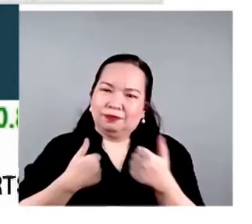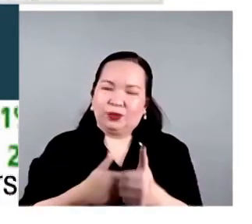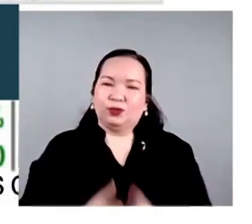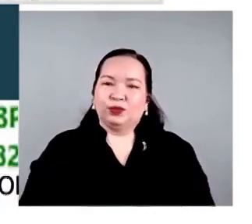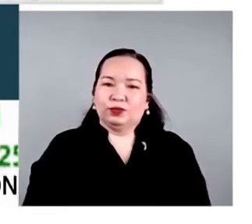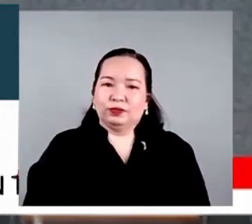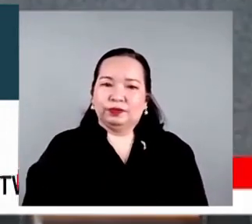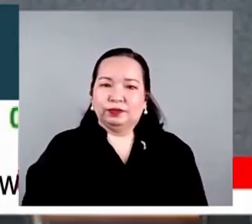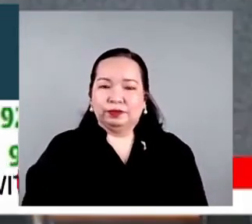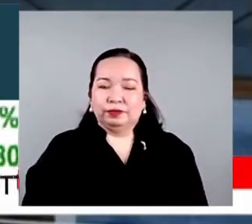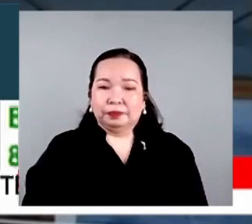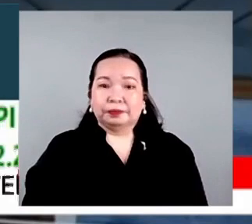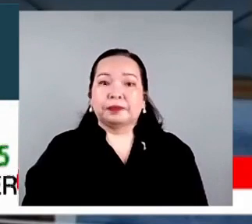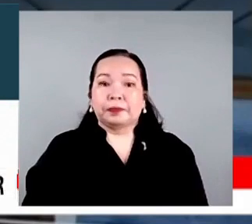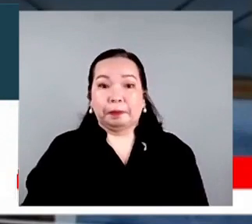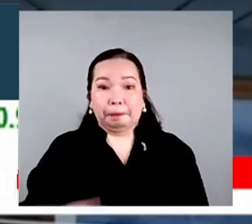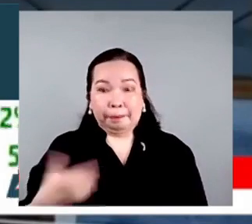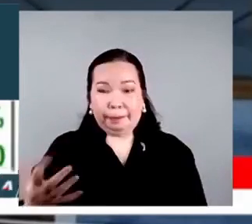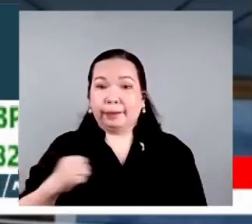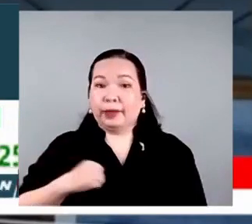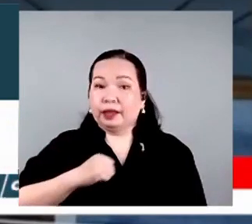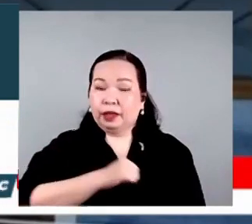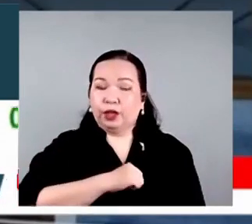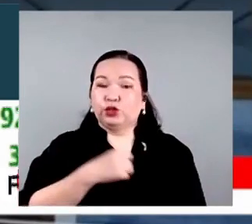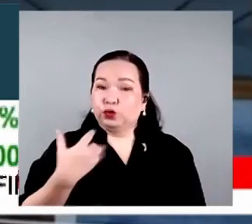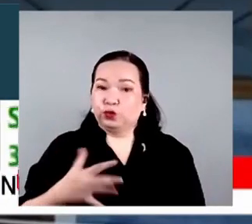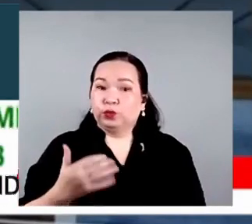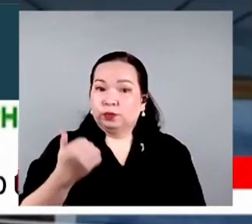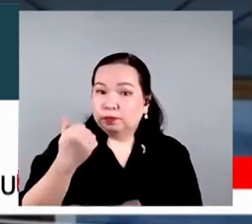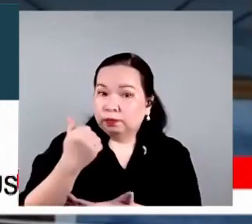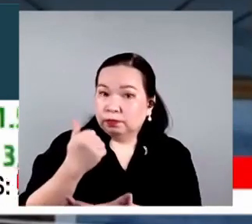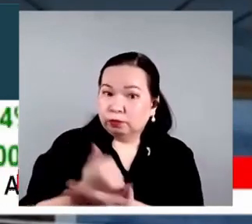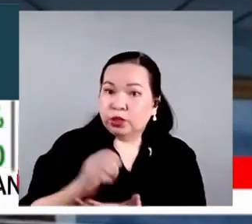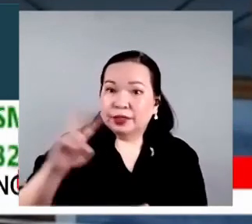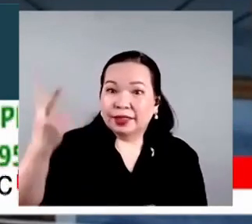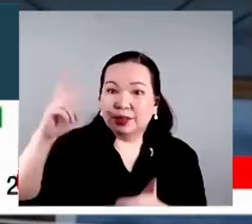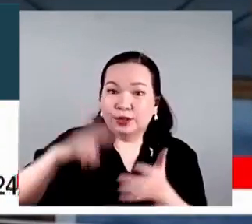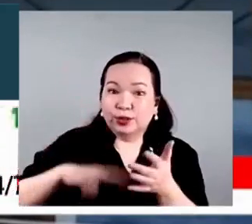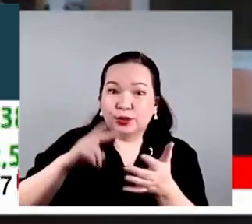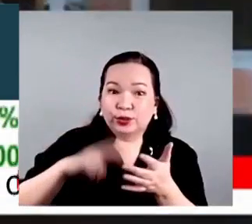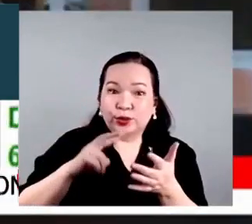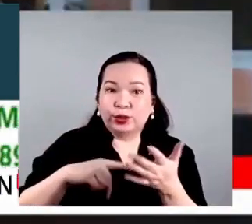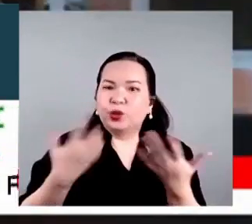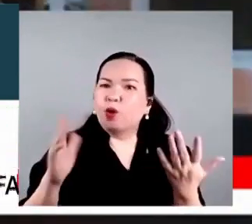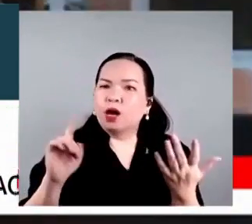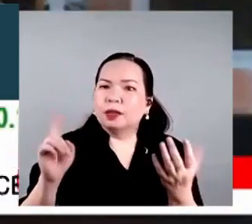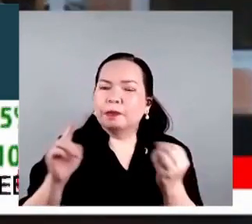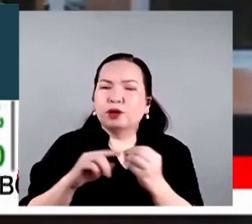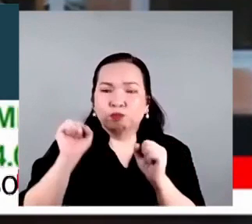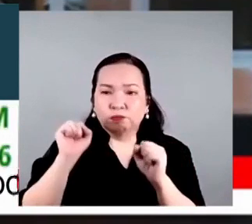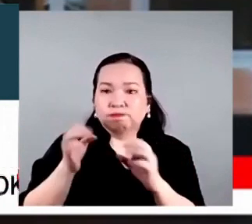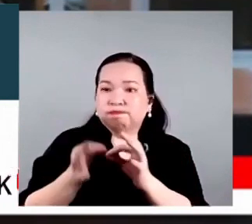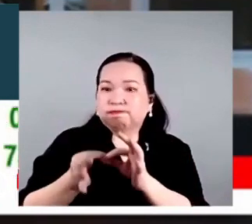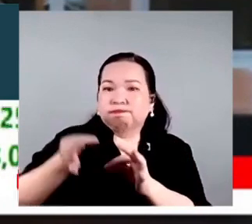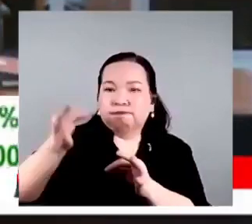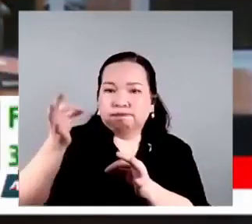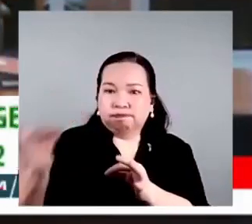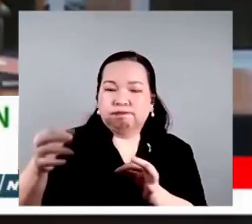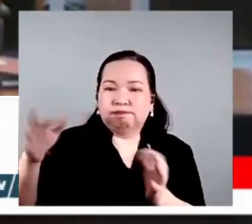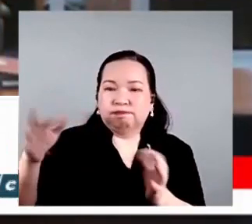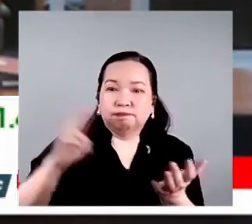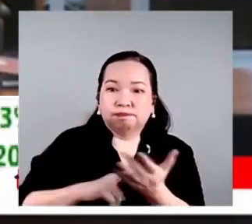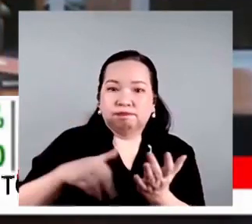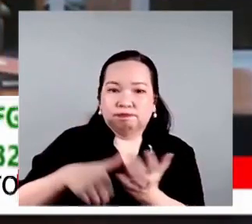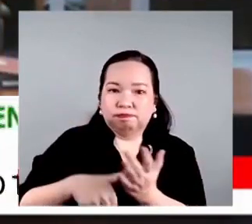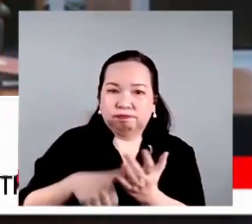On Wednesday, the Senate passed on second reading the bill on the extension of voter registration. A similar measure has been filed at the